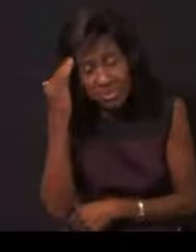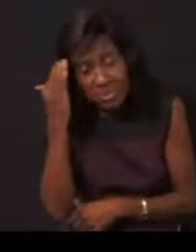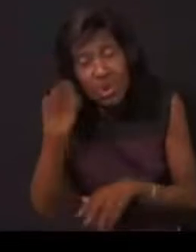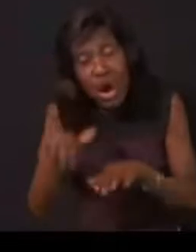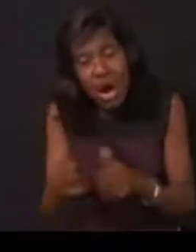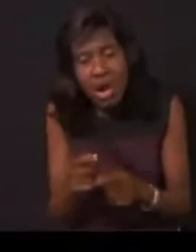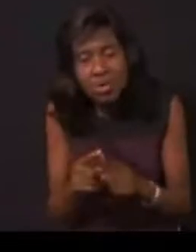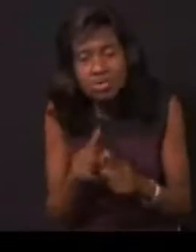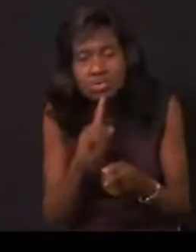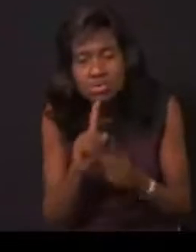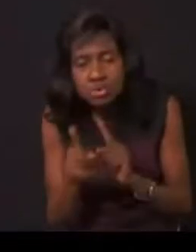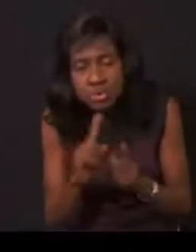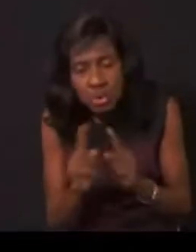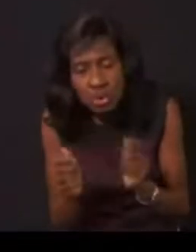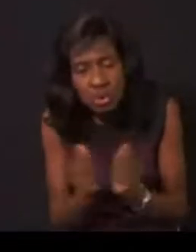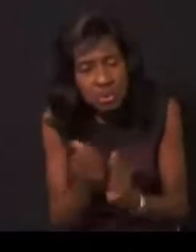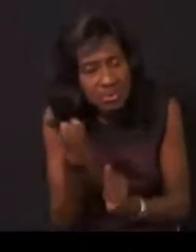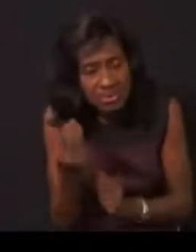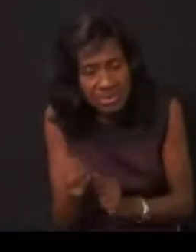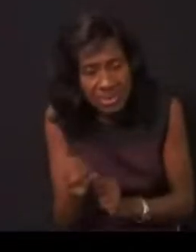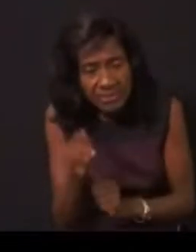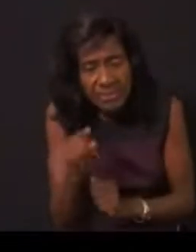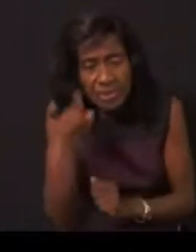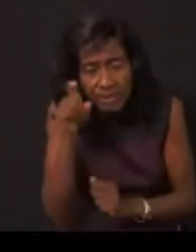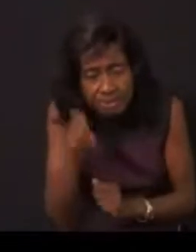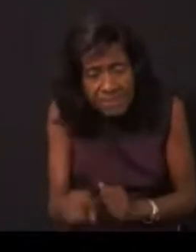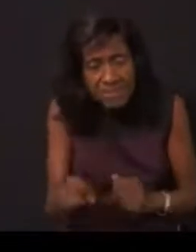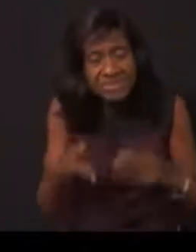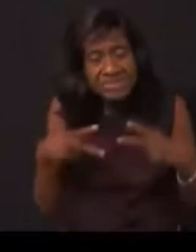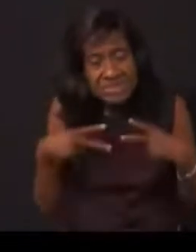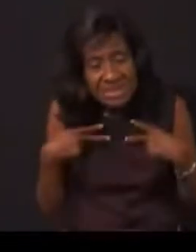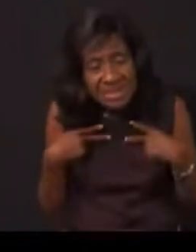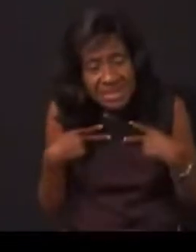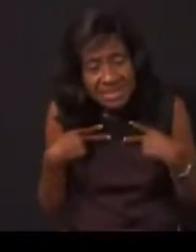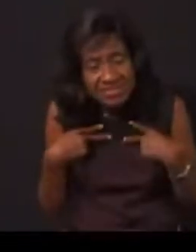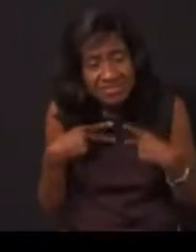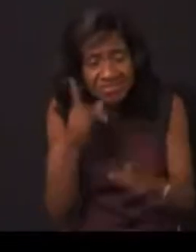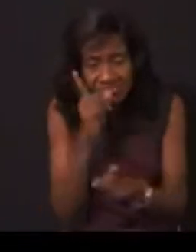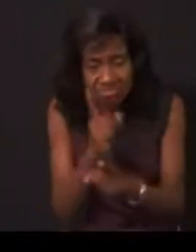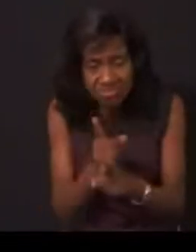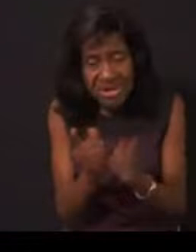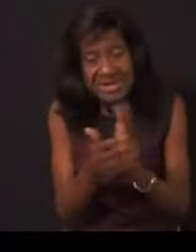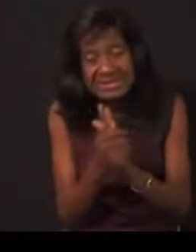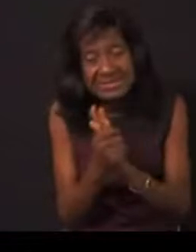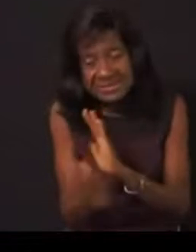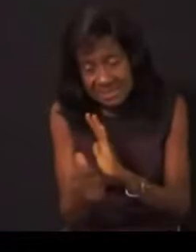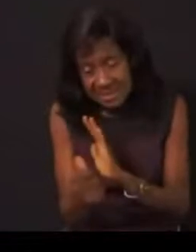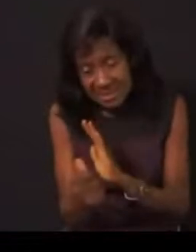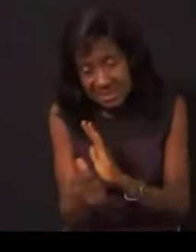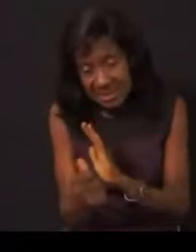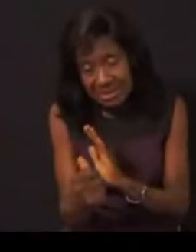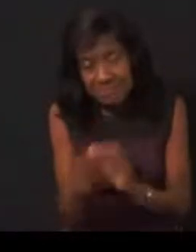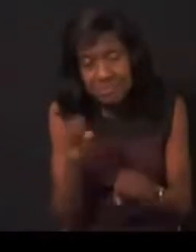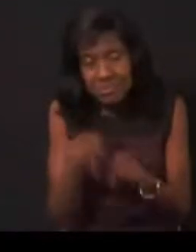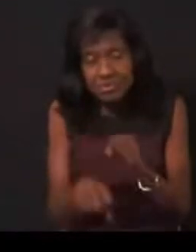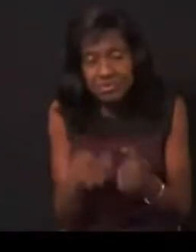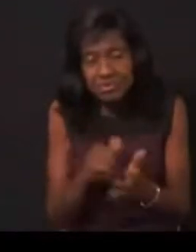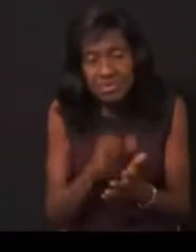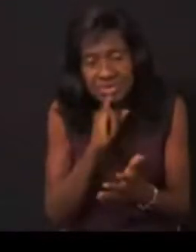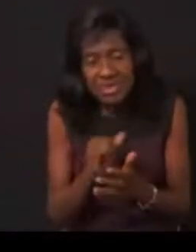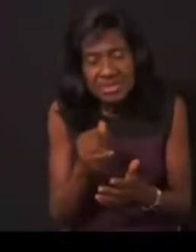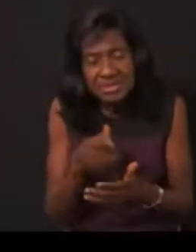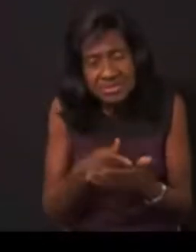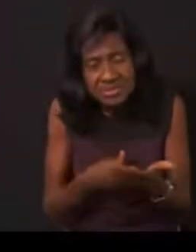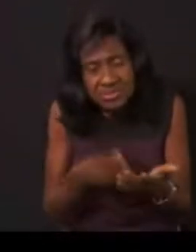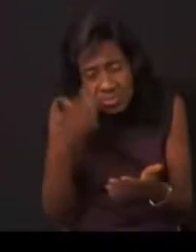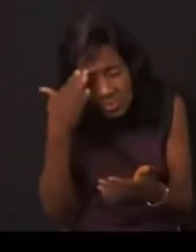it's also key to align the necessary skill set in order to make that quality experience a reality. So that is what has taken just a